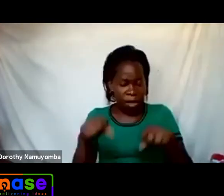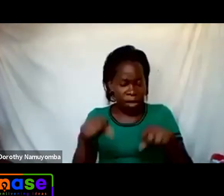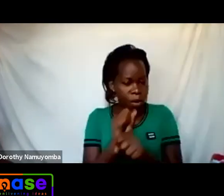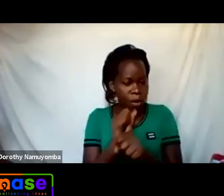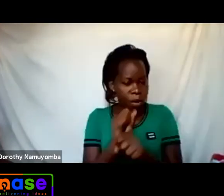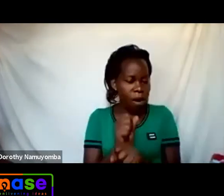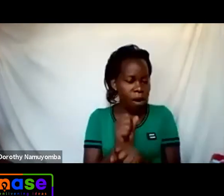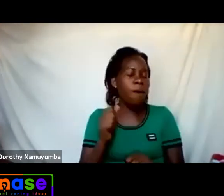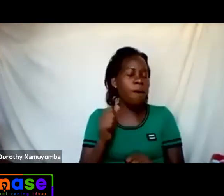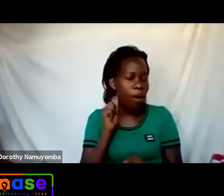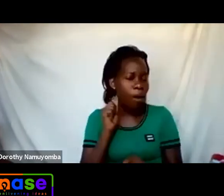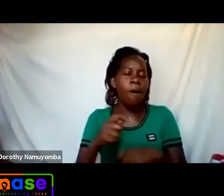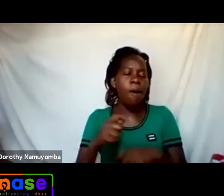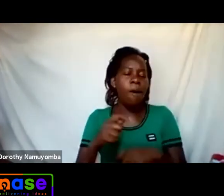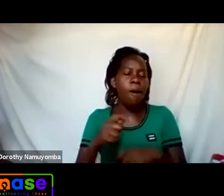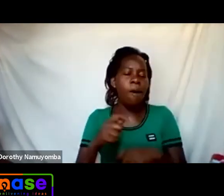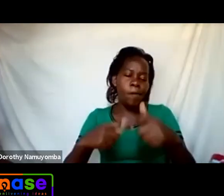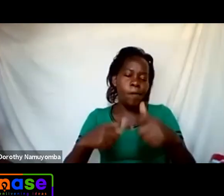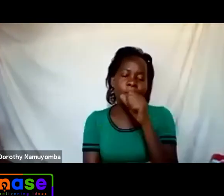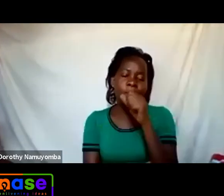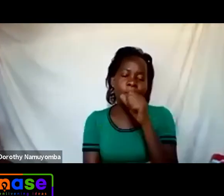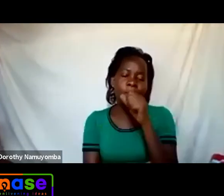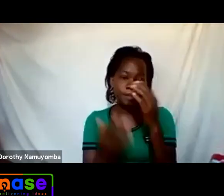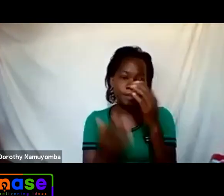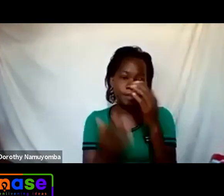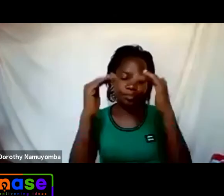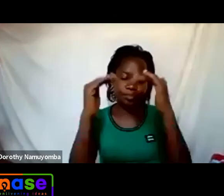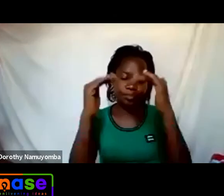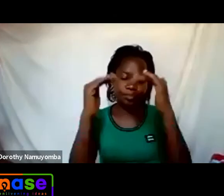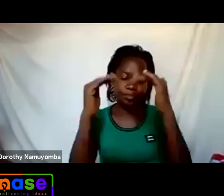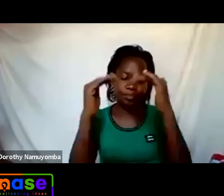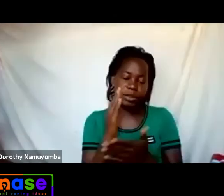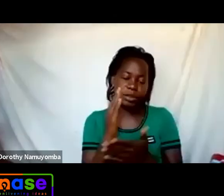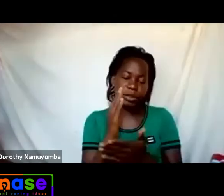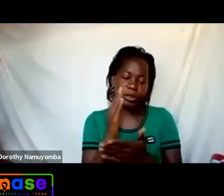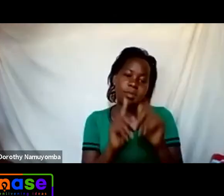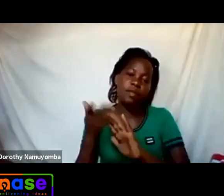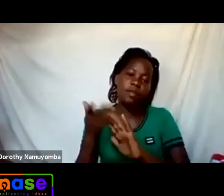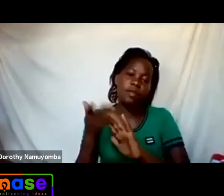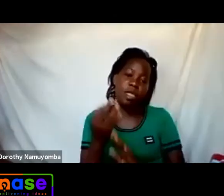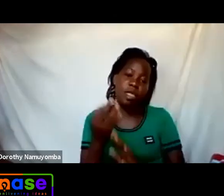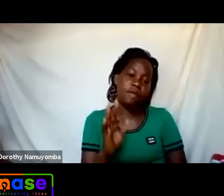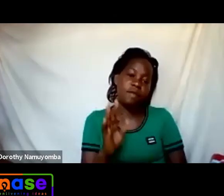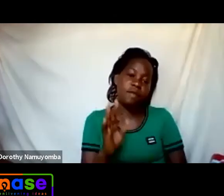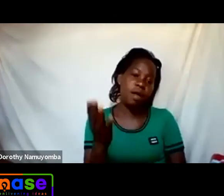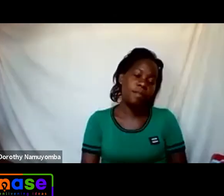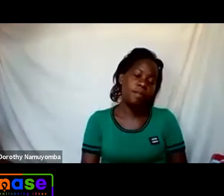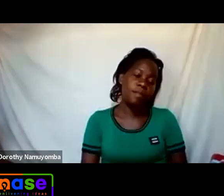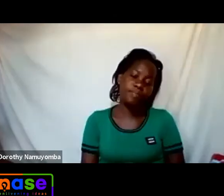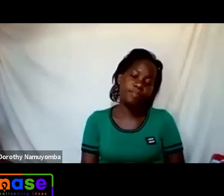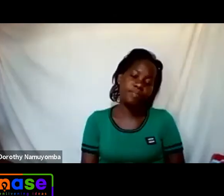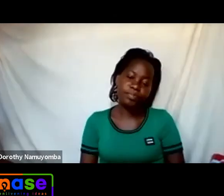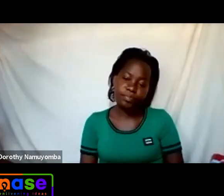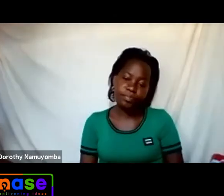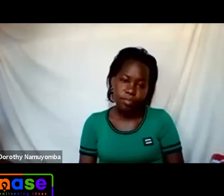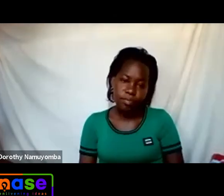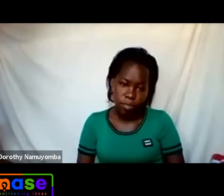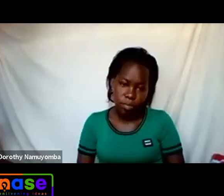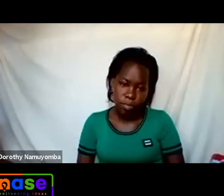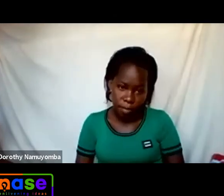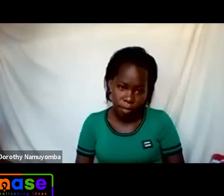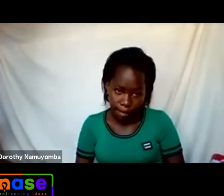We are going to go through some questions very quickly if you haven't been, and maybe for the panelists, if you're able to stay behind, you don't maybe have to put your